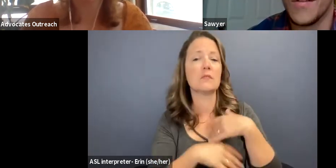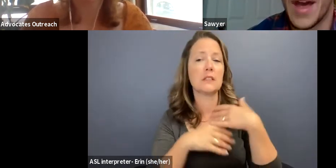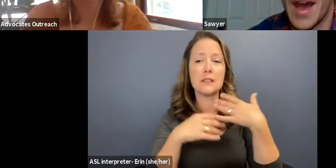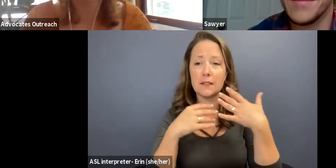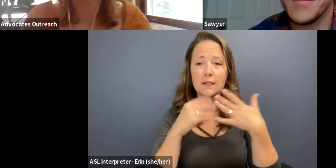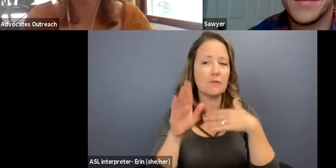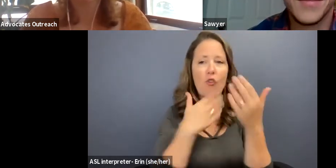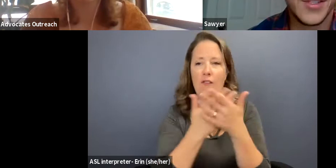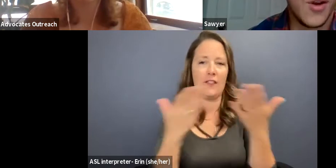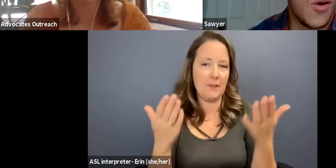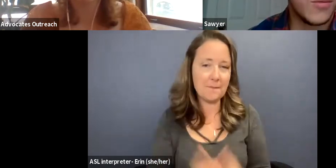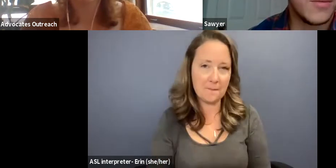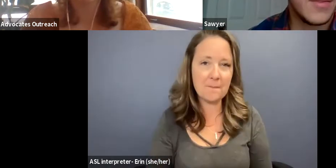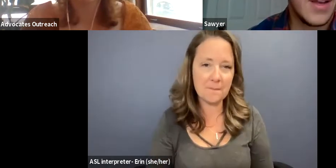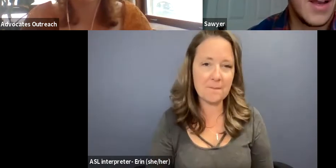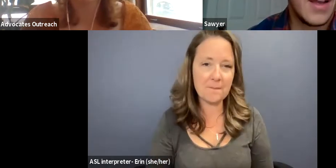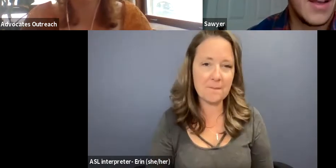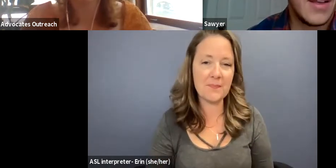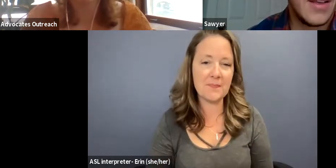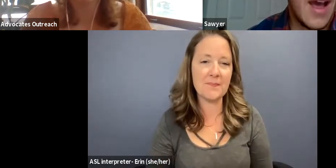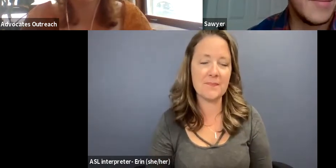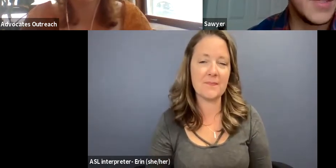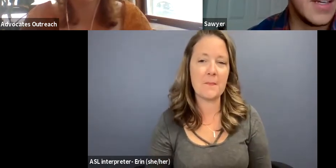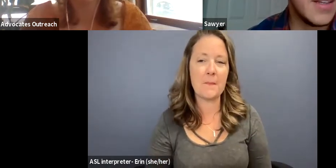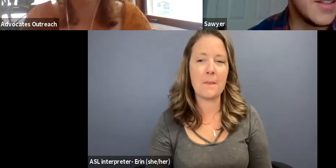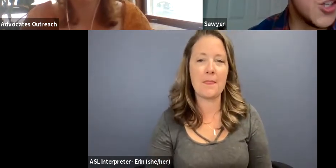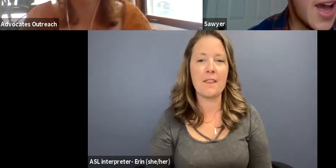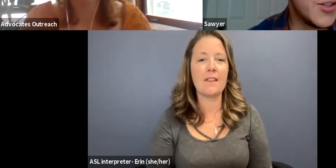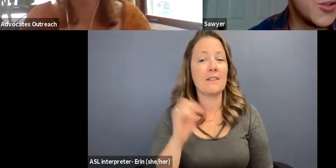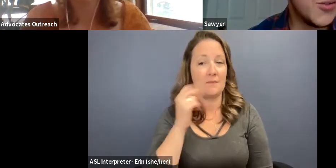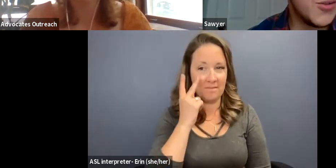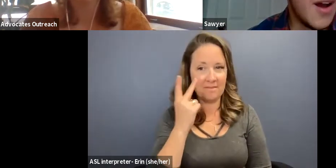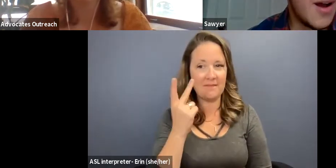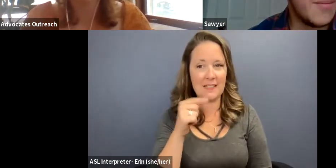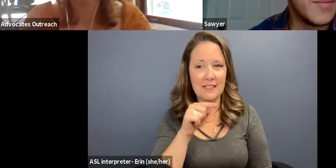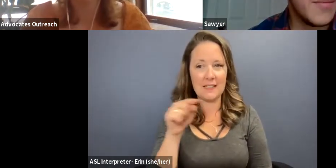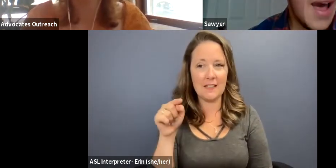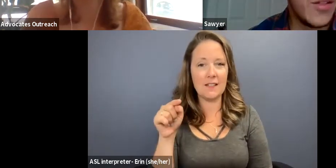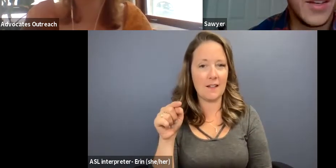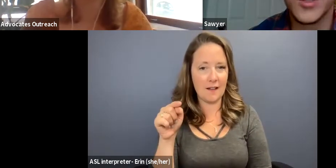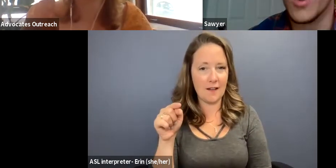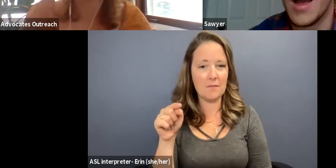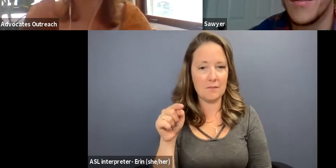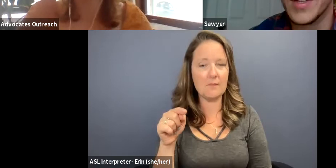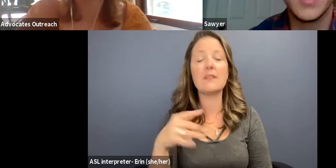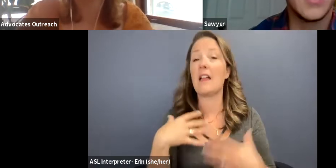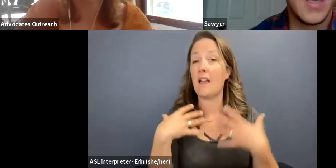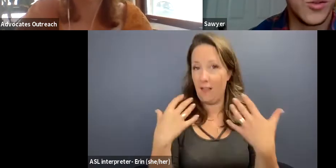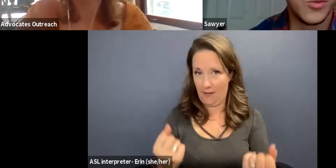well. And yeah, how we understand relationships. Mm-hmm.